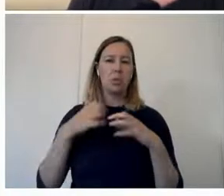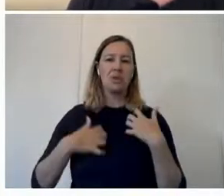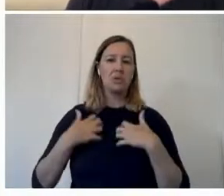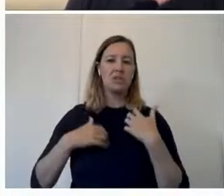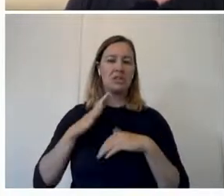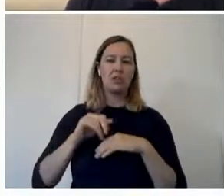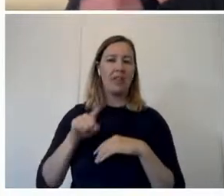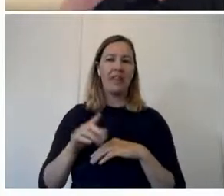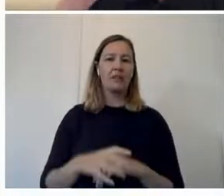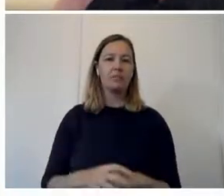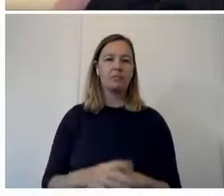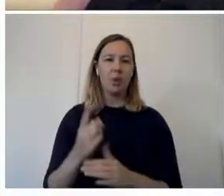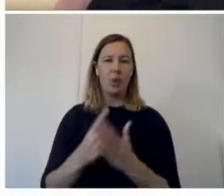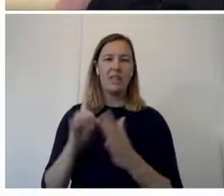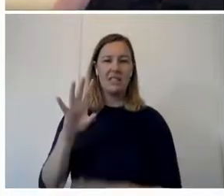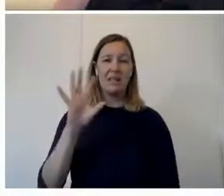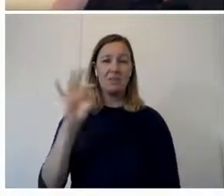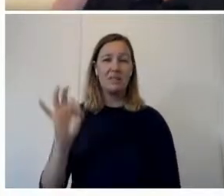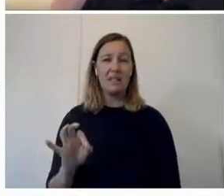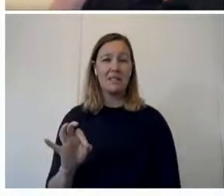that. So that's